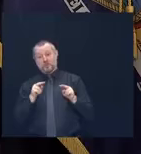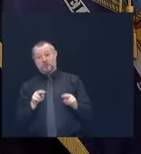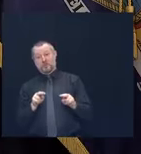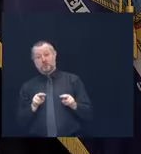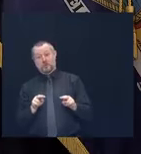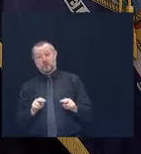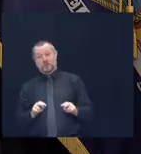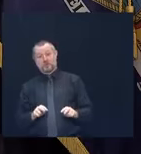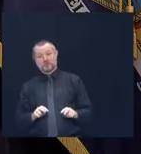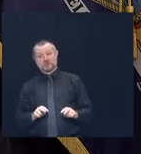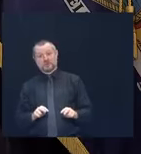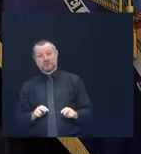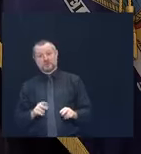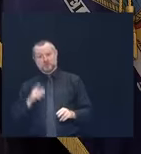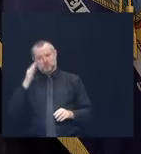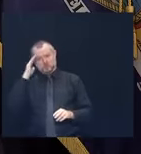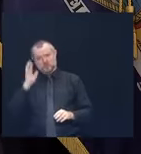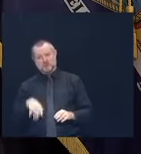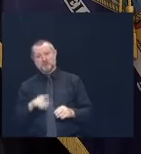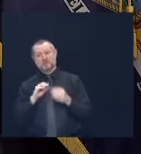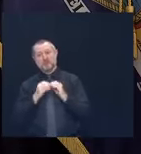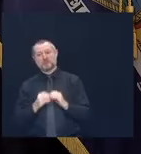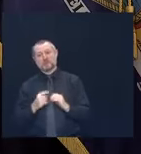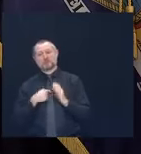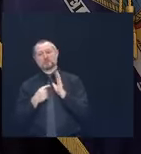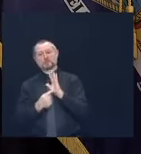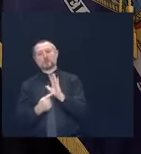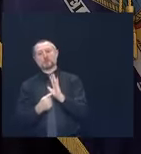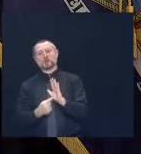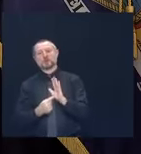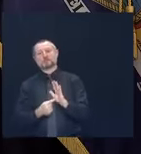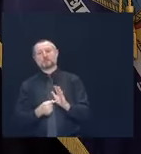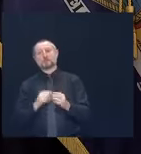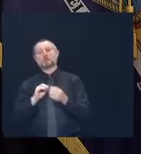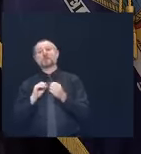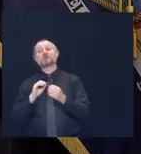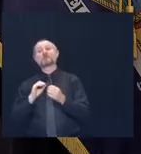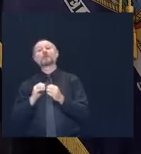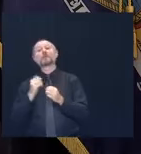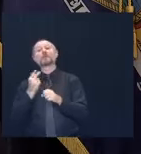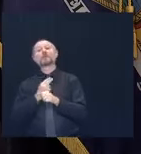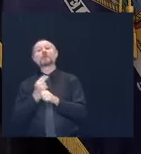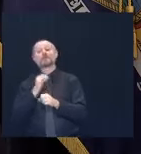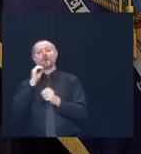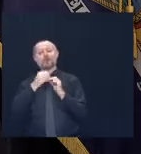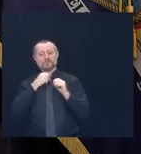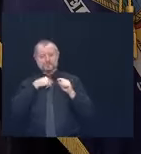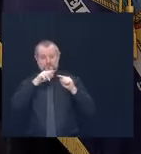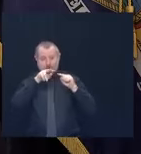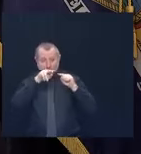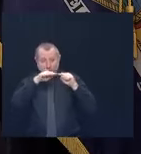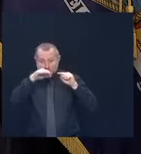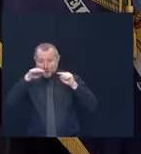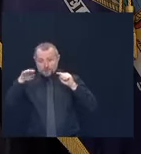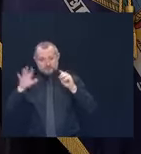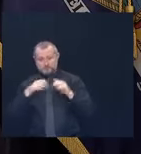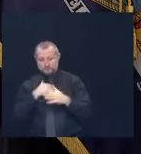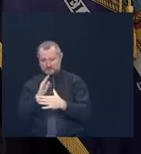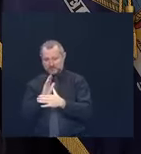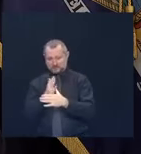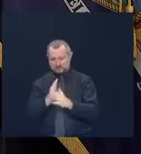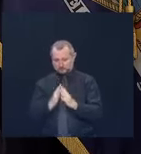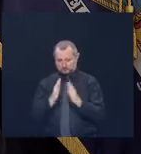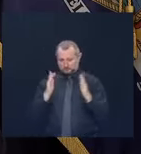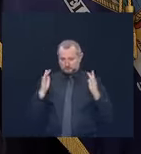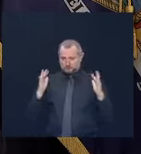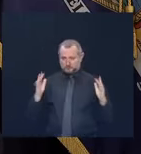remember our numbers, we don't use day-to-day numbers because they bounce. So we use a